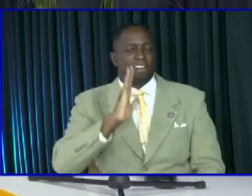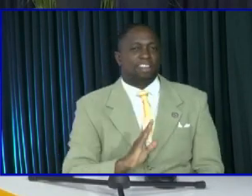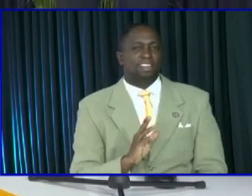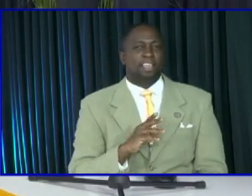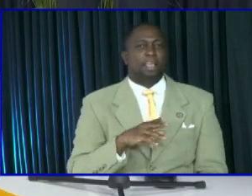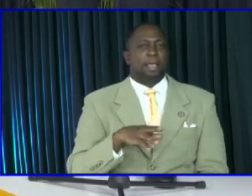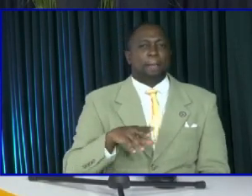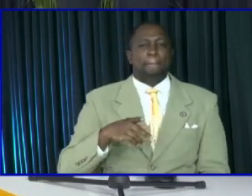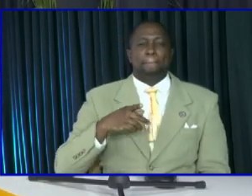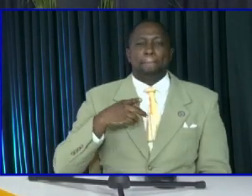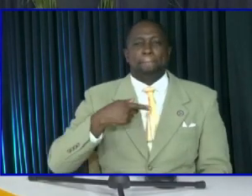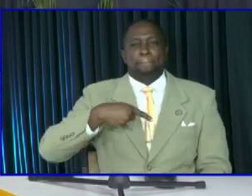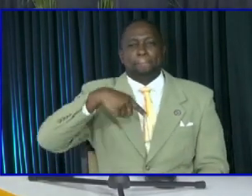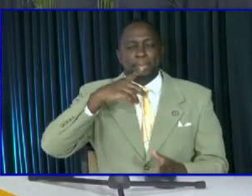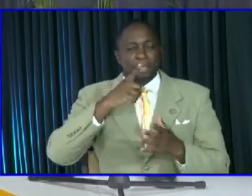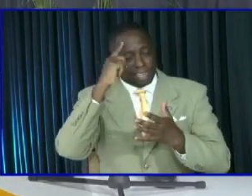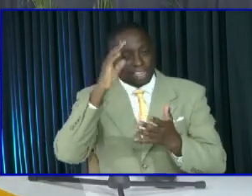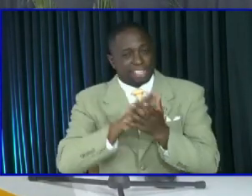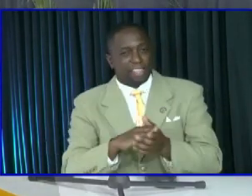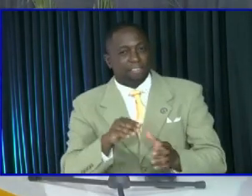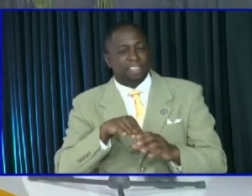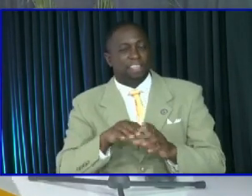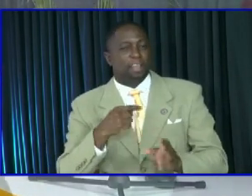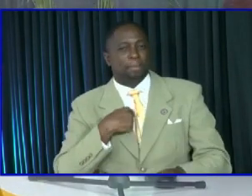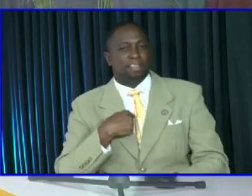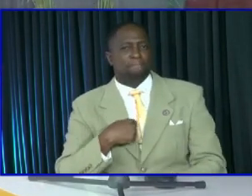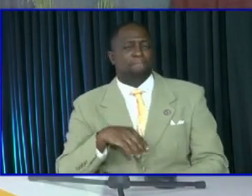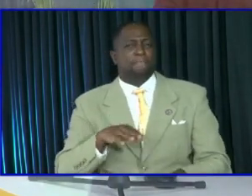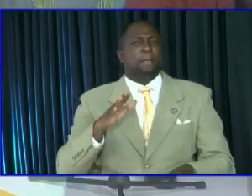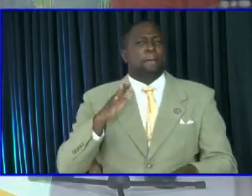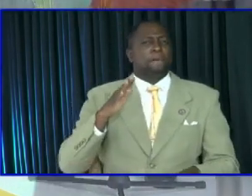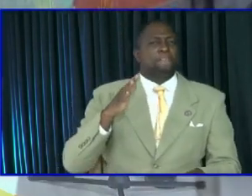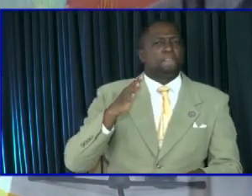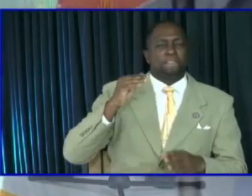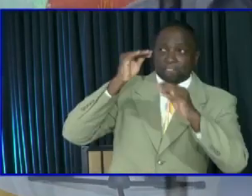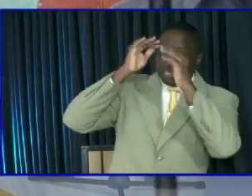In my Father's house are many